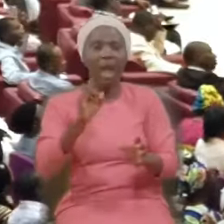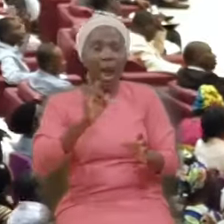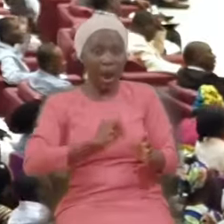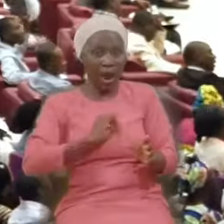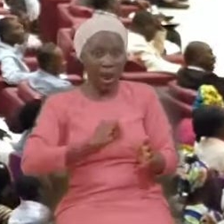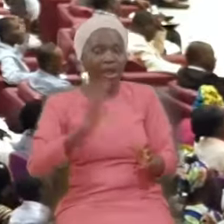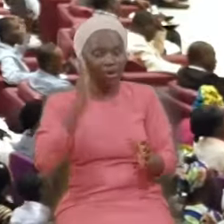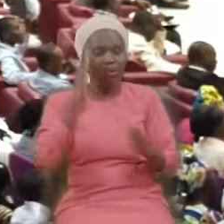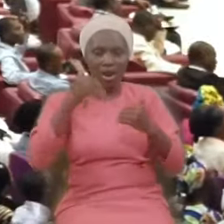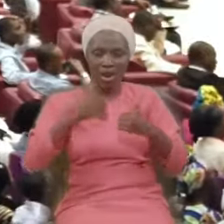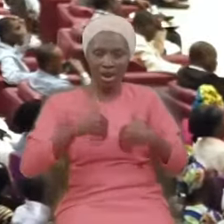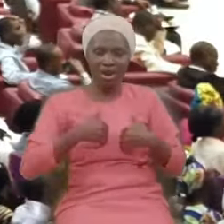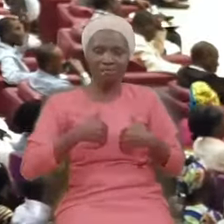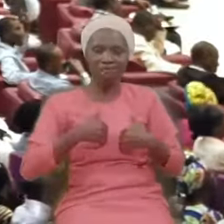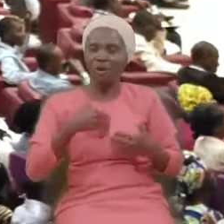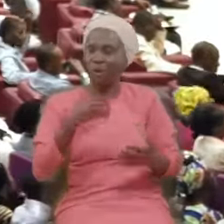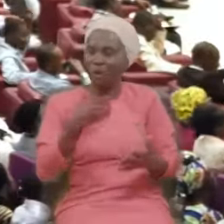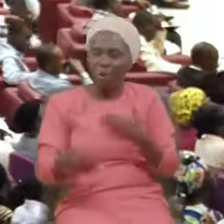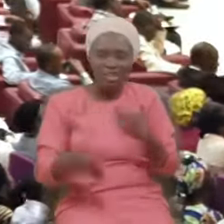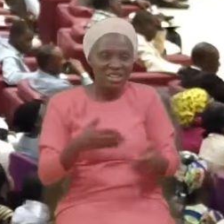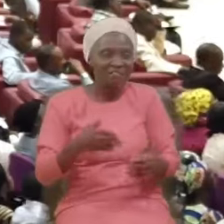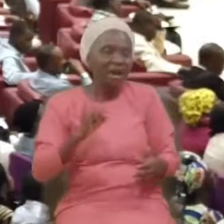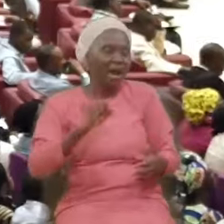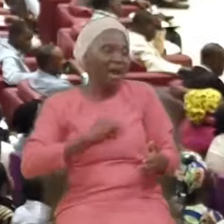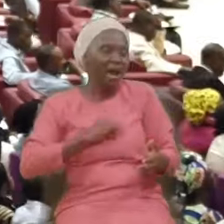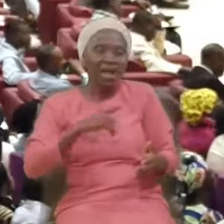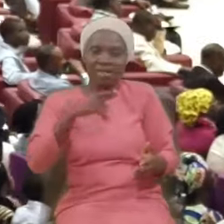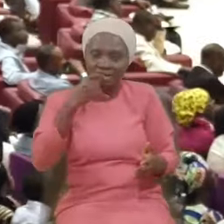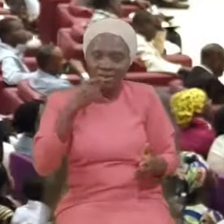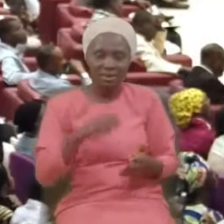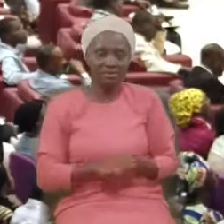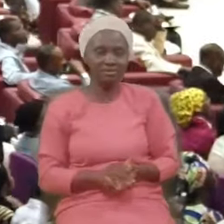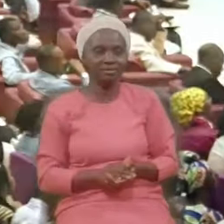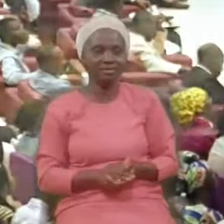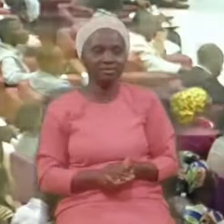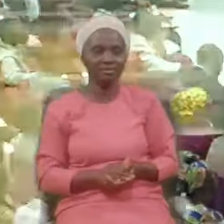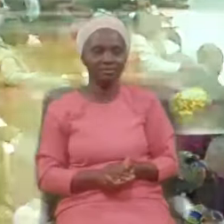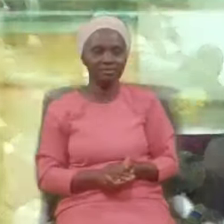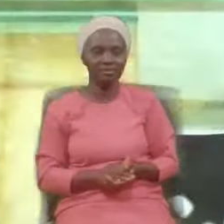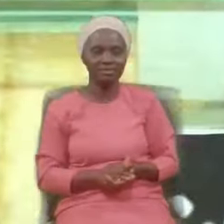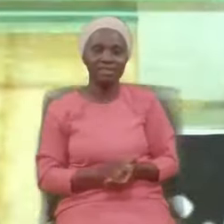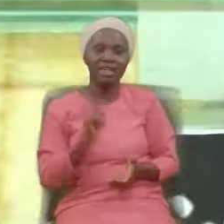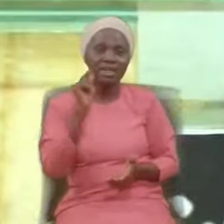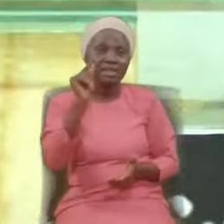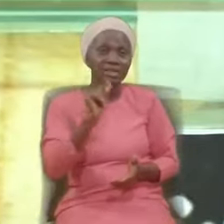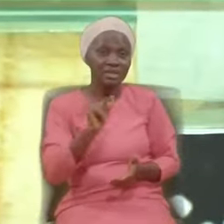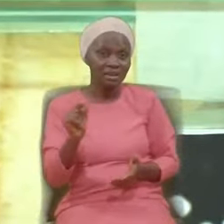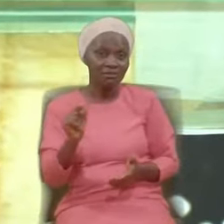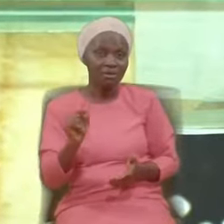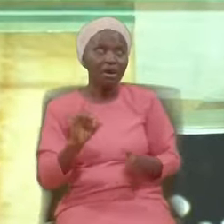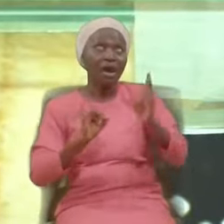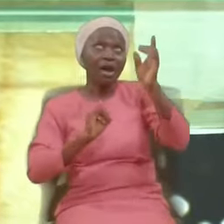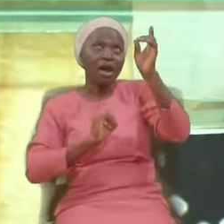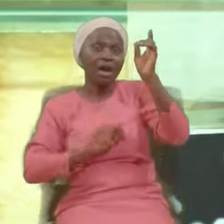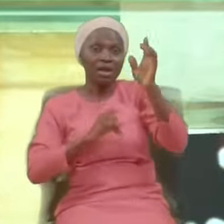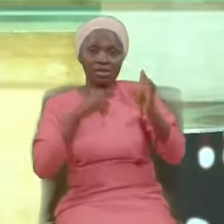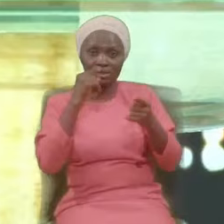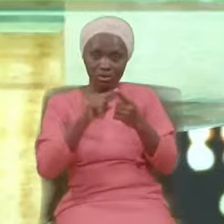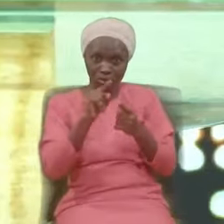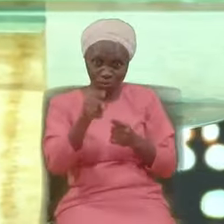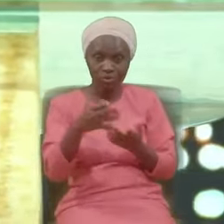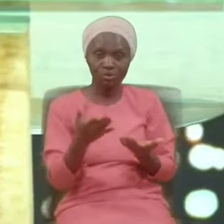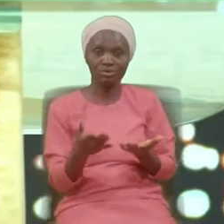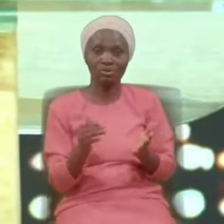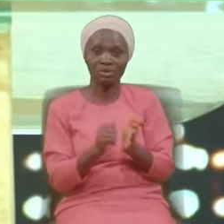I will have whatsoever I say. Therefore, I say unto you, what